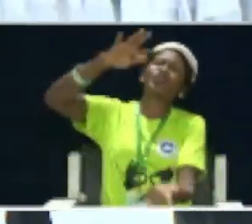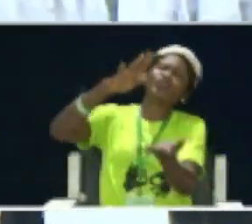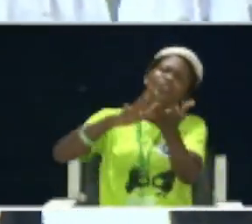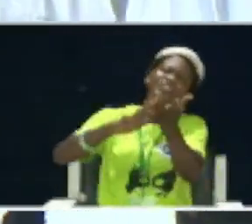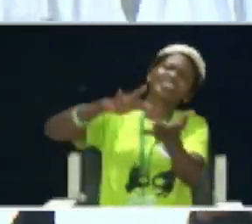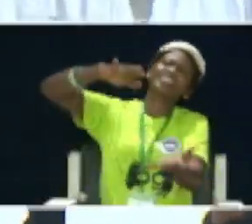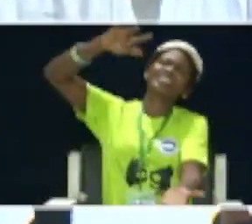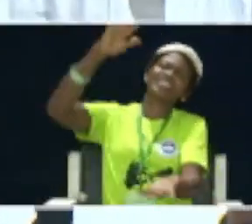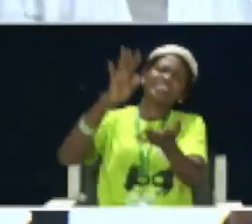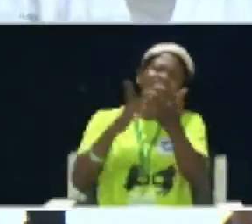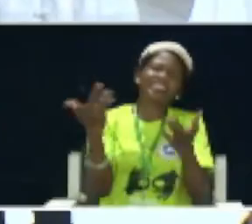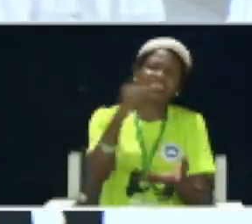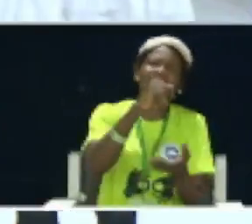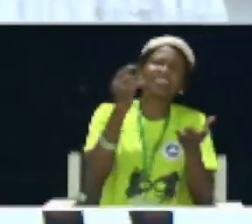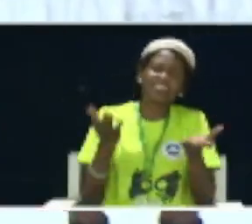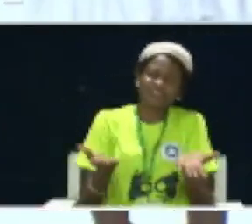And lift her of my head.